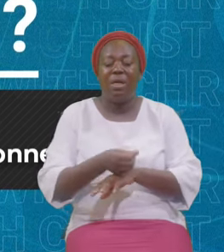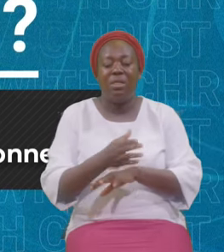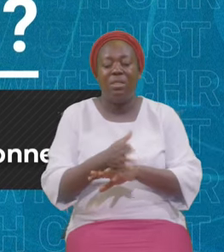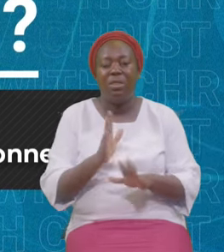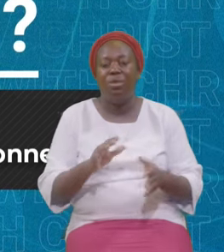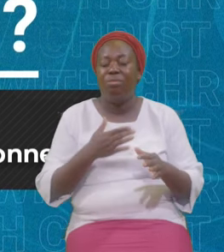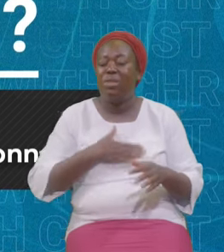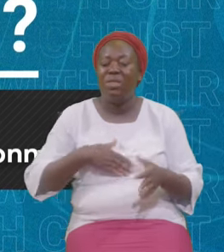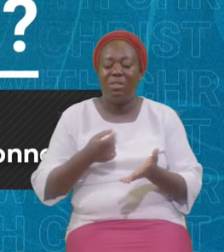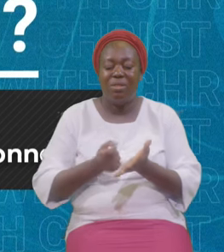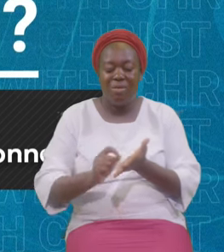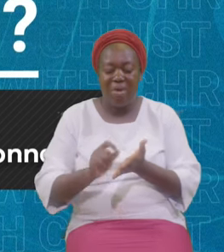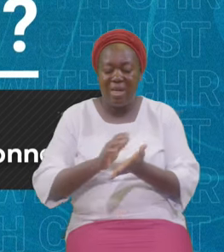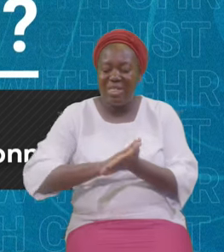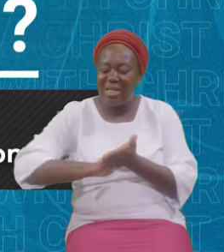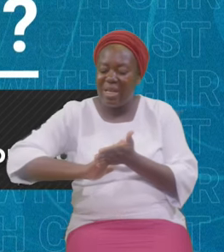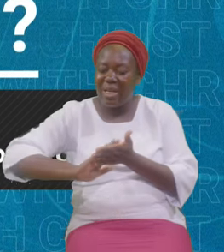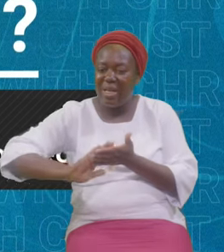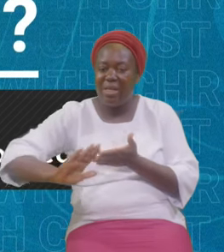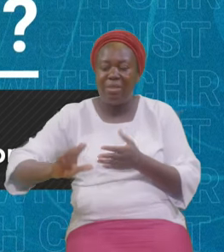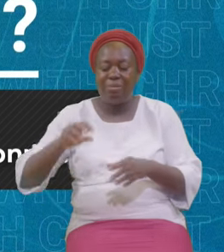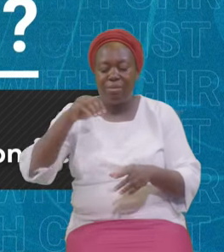Include their cell phone numbers.